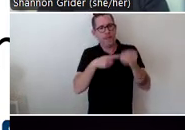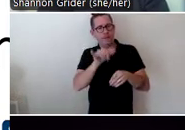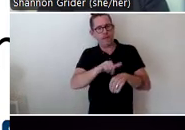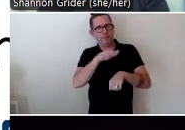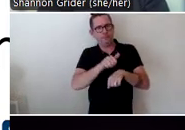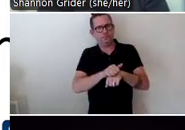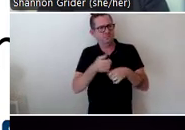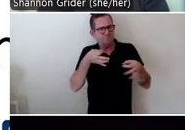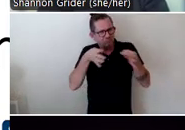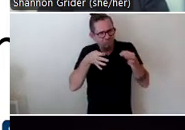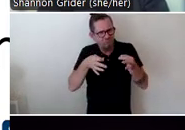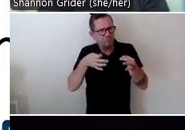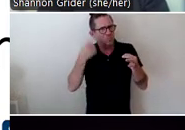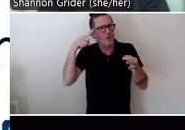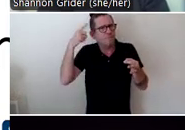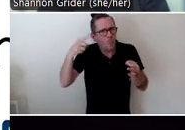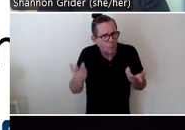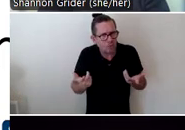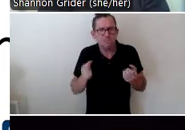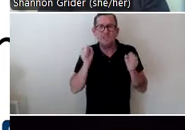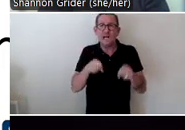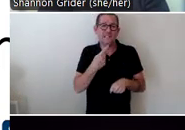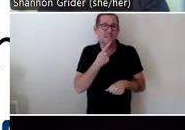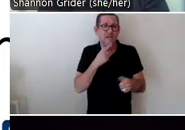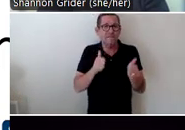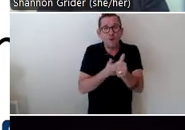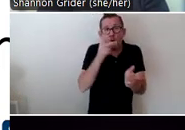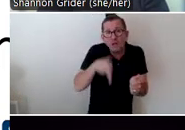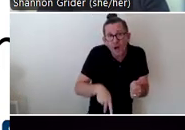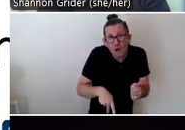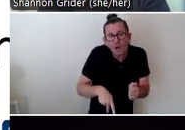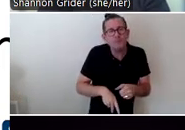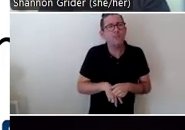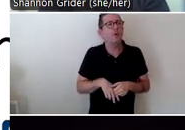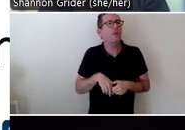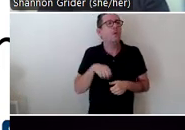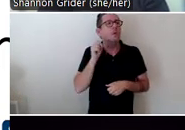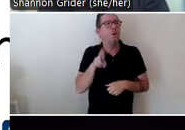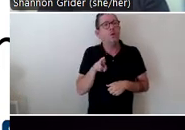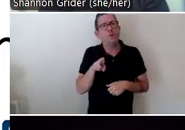Also, describe the appointment. Like, what kind of an appointment is this? Just a med